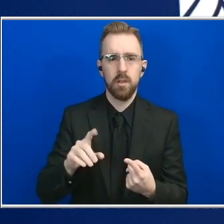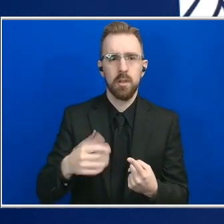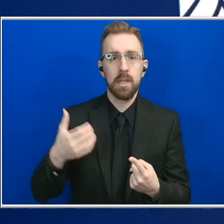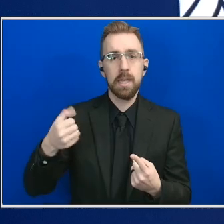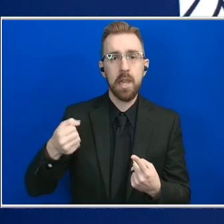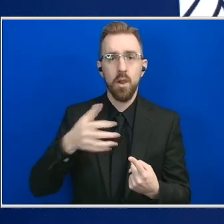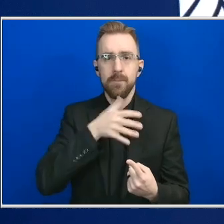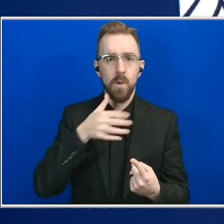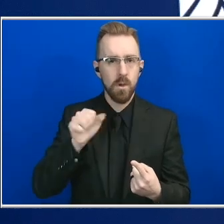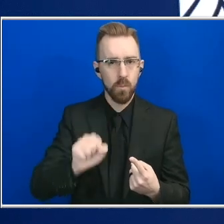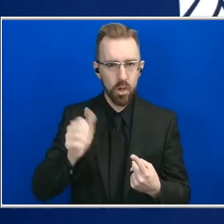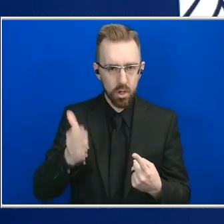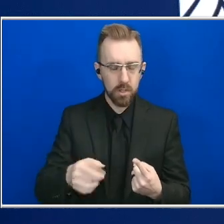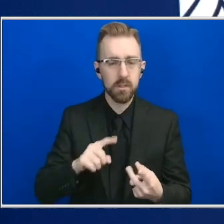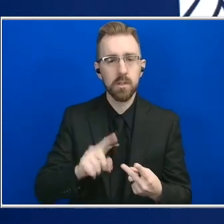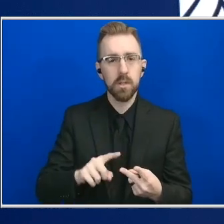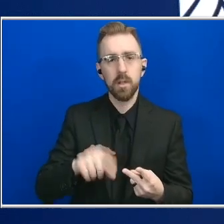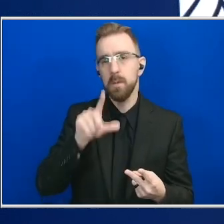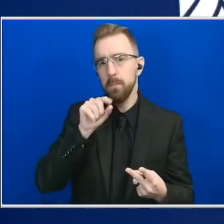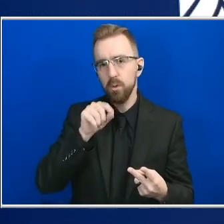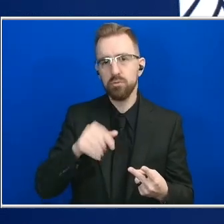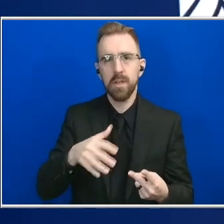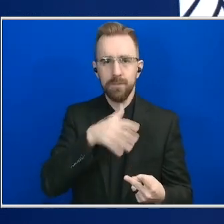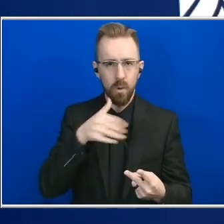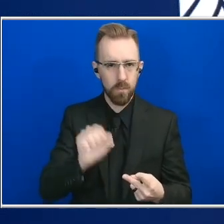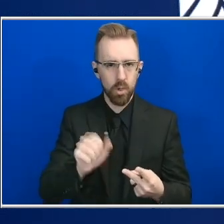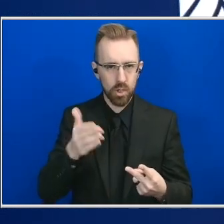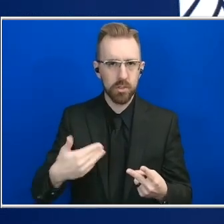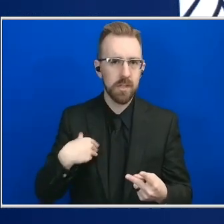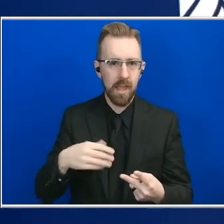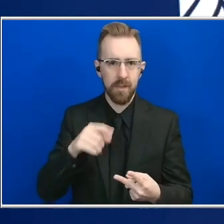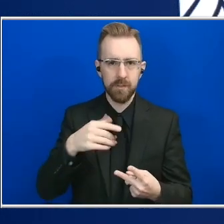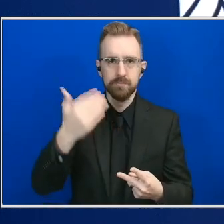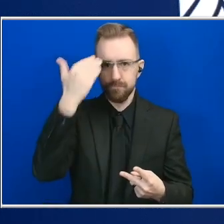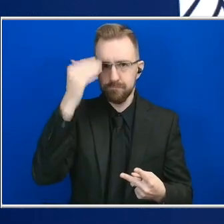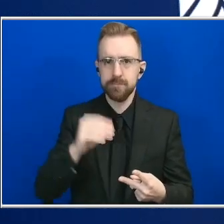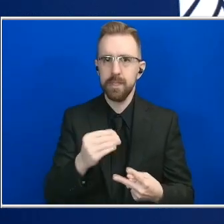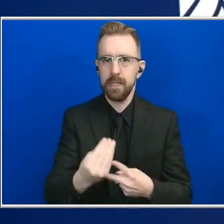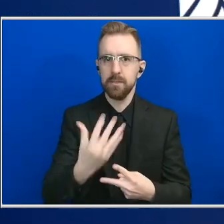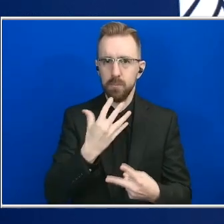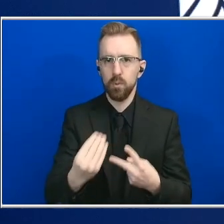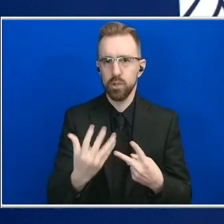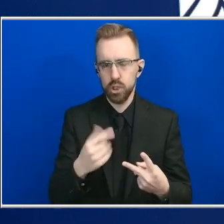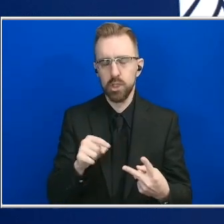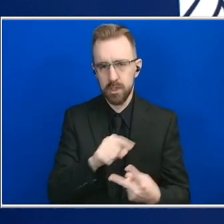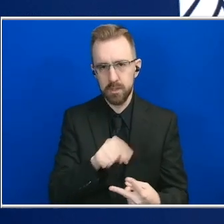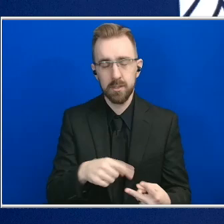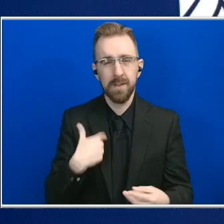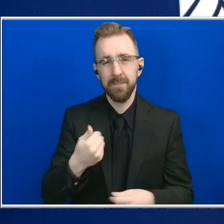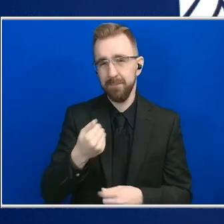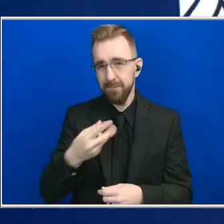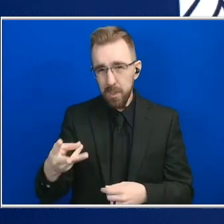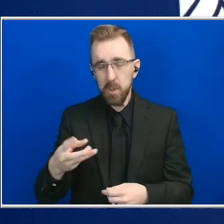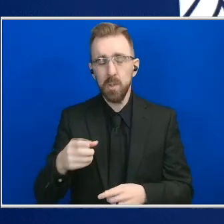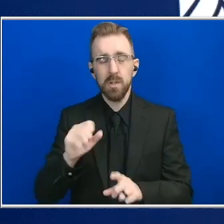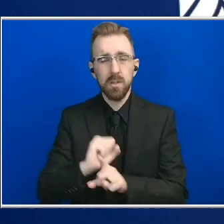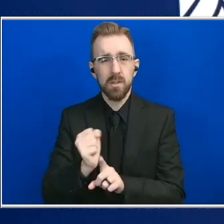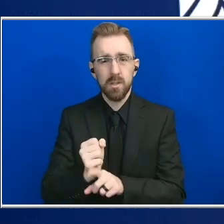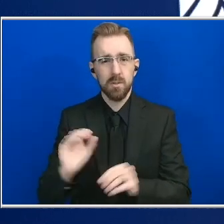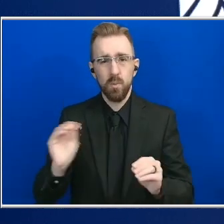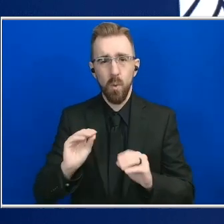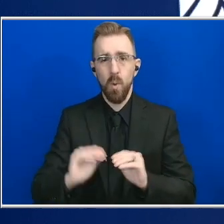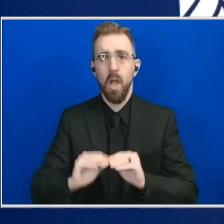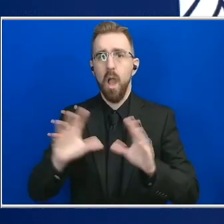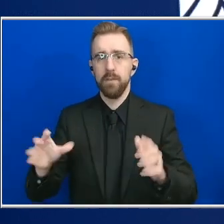or poultry farm workers, so they have known exposure. There have been a very few number of cases without obvious exposure. Obviously, there